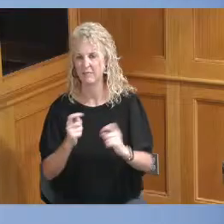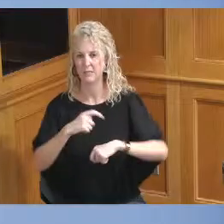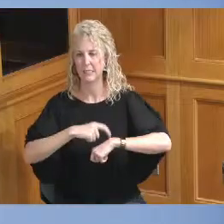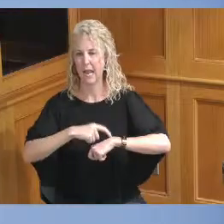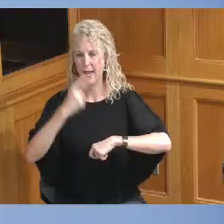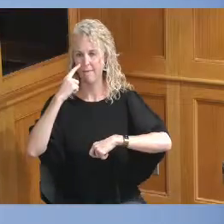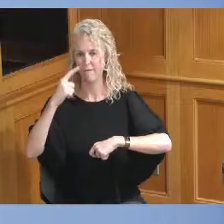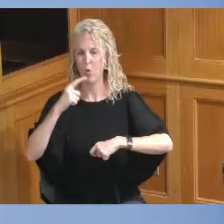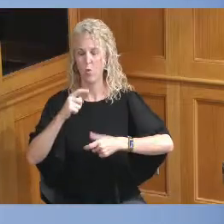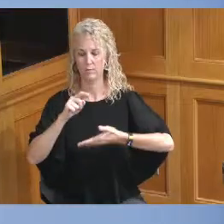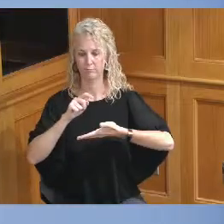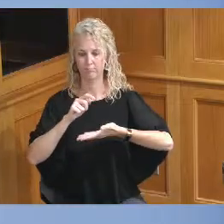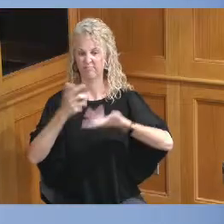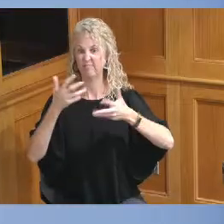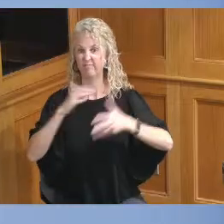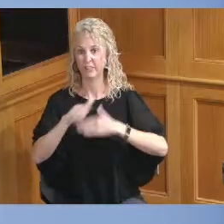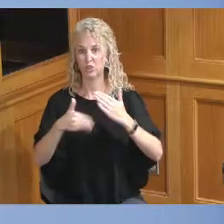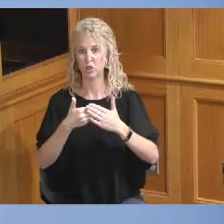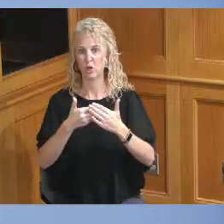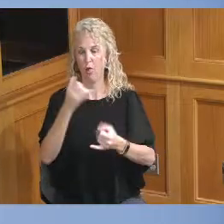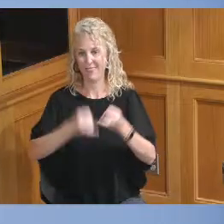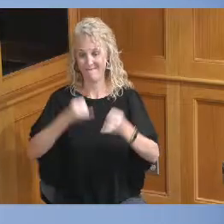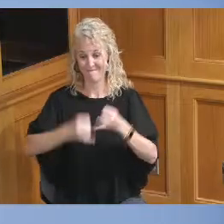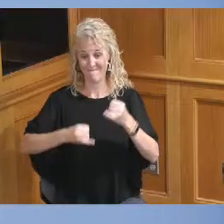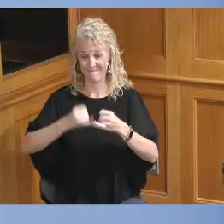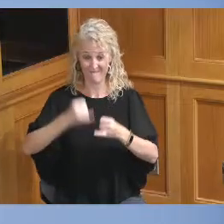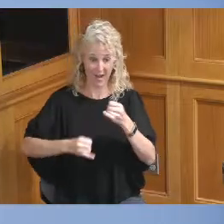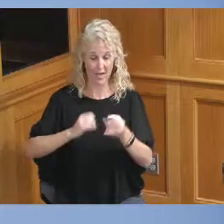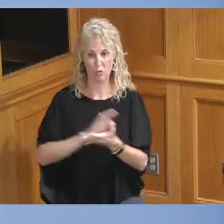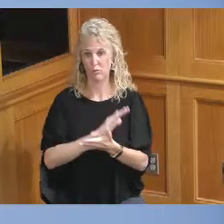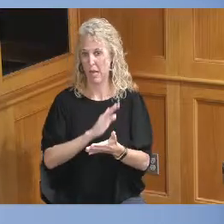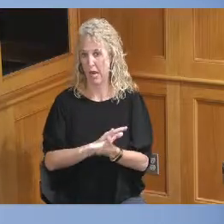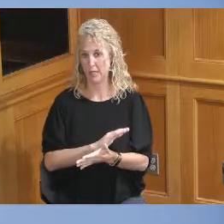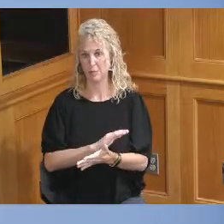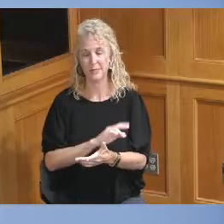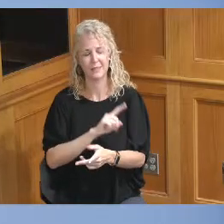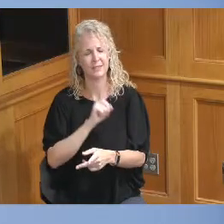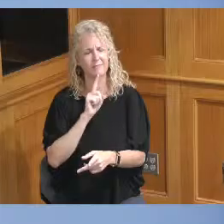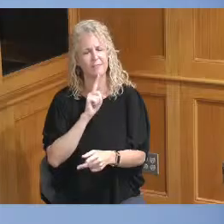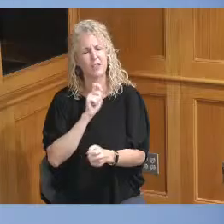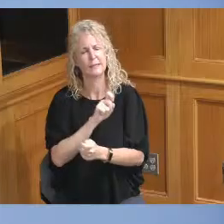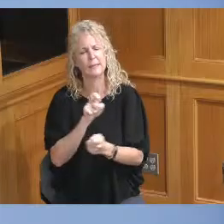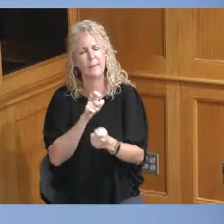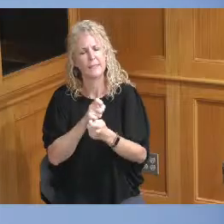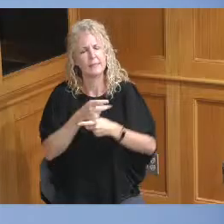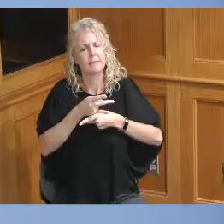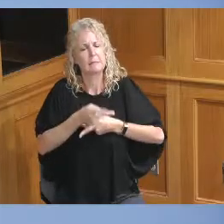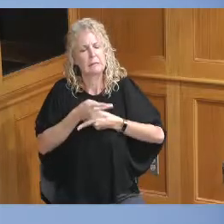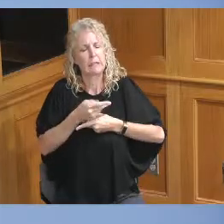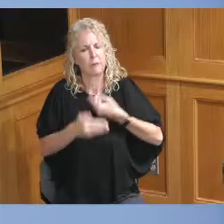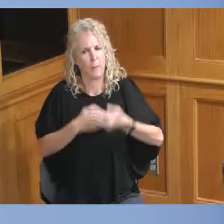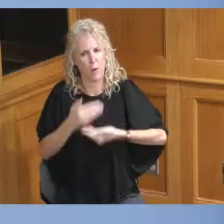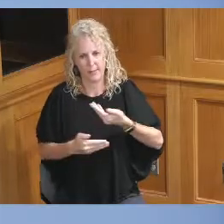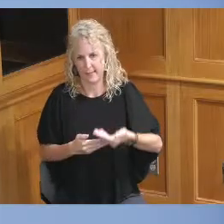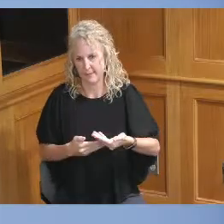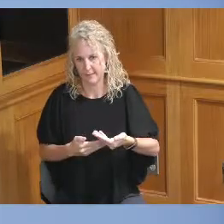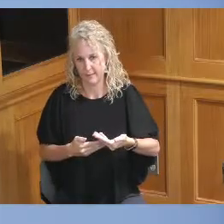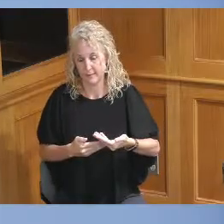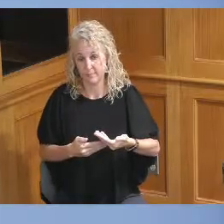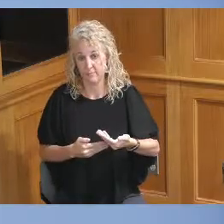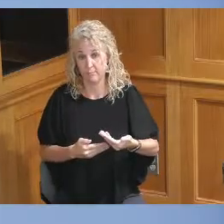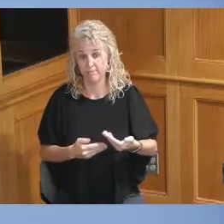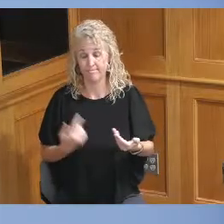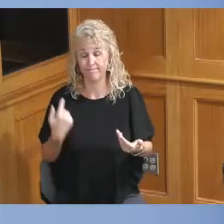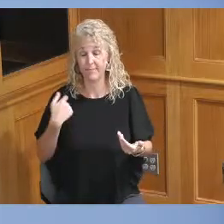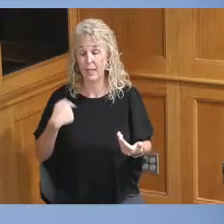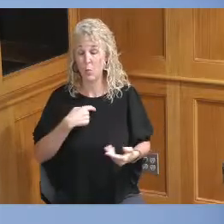the definitive documents. And it's a very careful process. There's a lot that's going to go on. We want to make sure we get it right. Parties will act in good